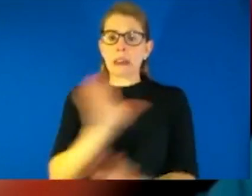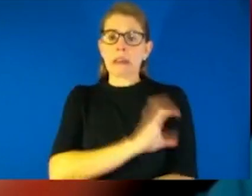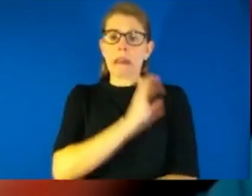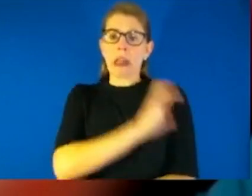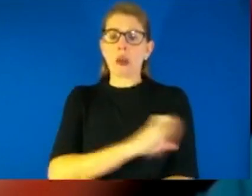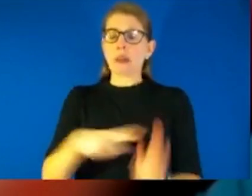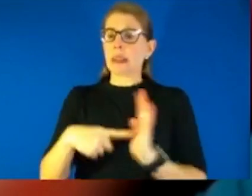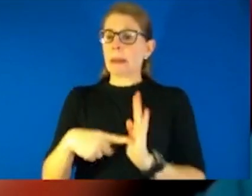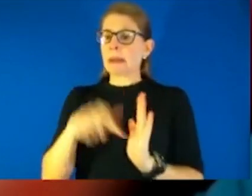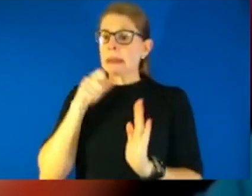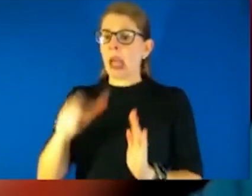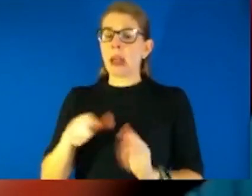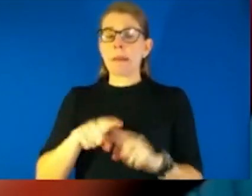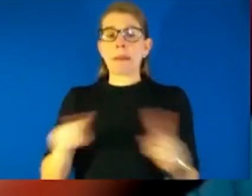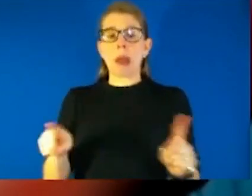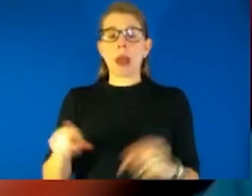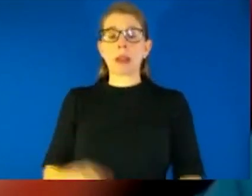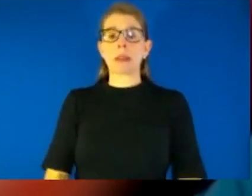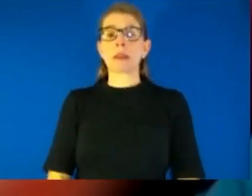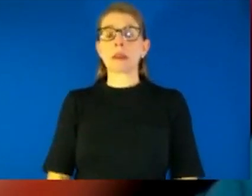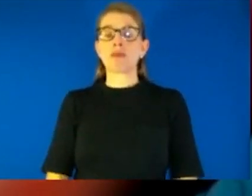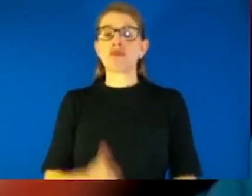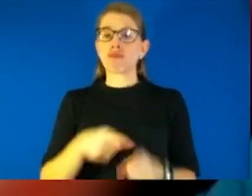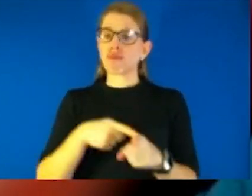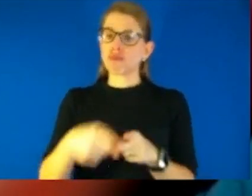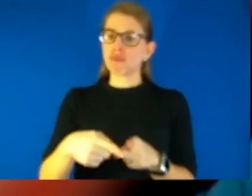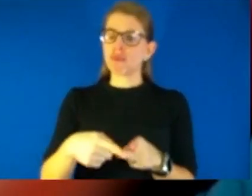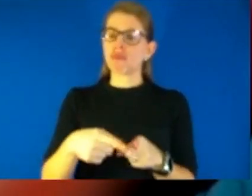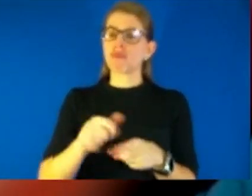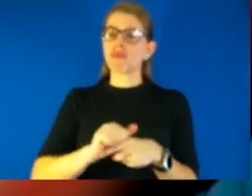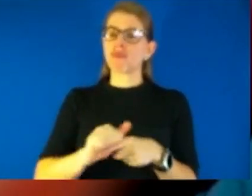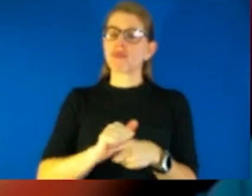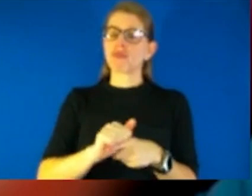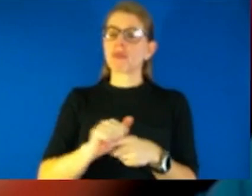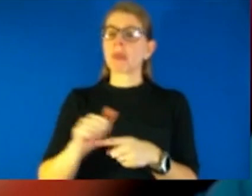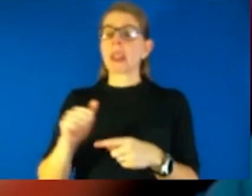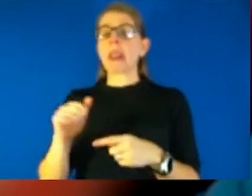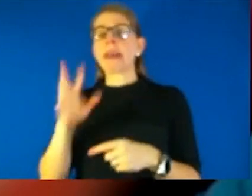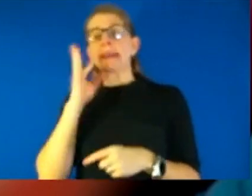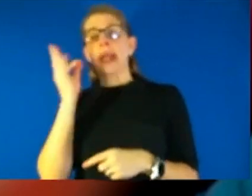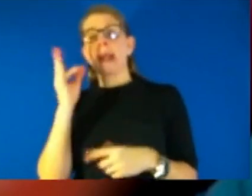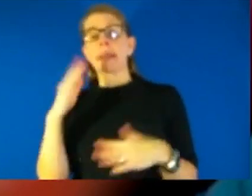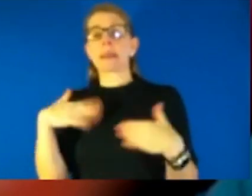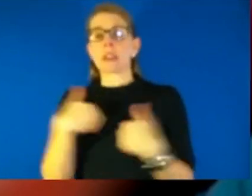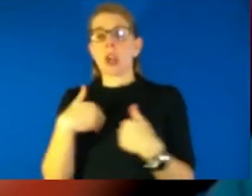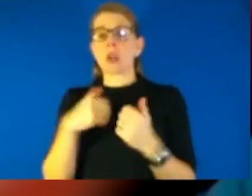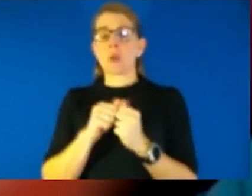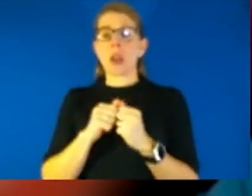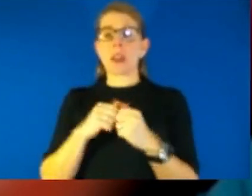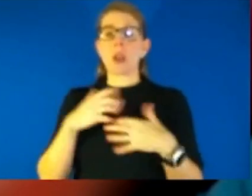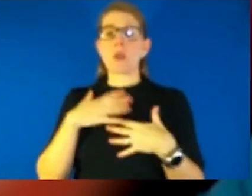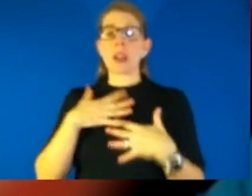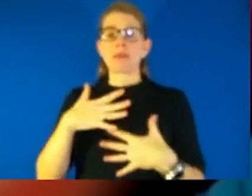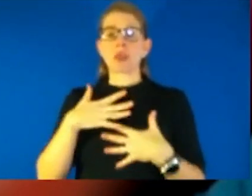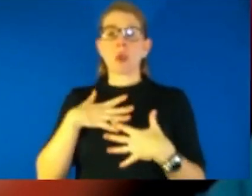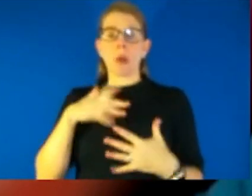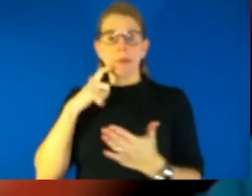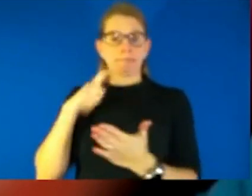symptoms. But in the field, in the practices, very often cats and dogs with respiratory signs,